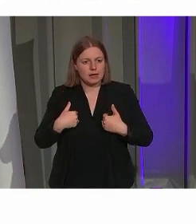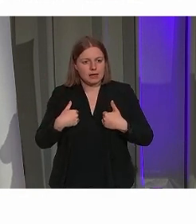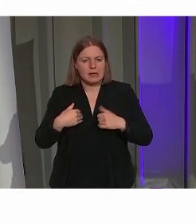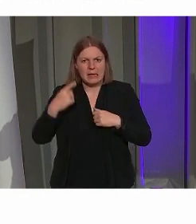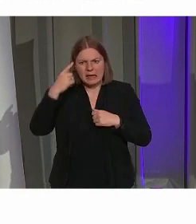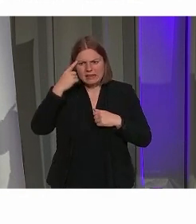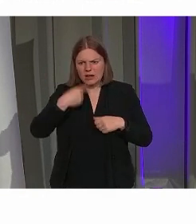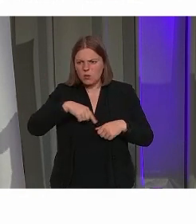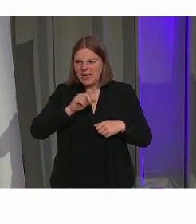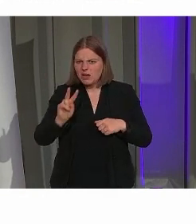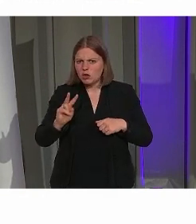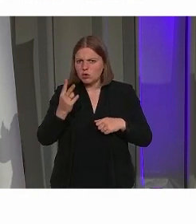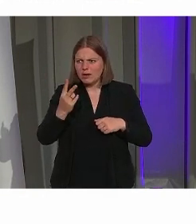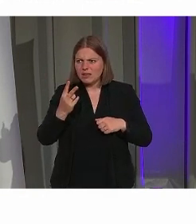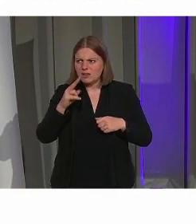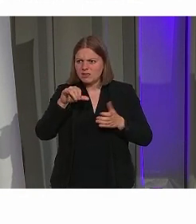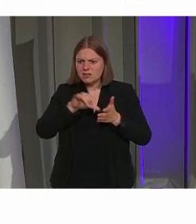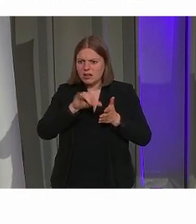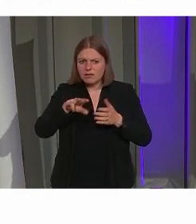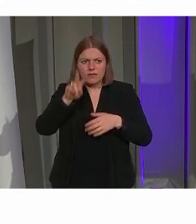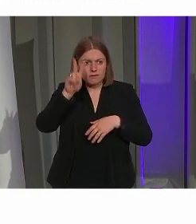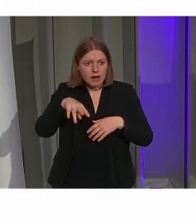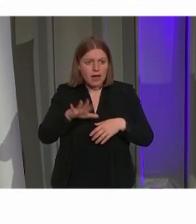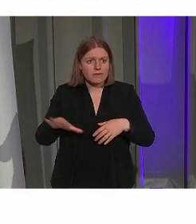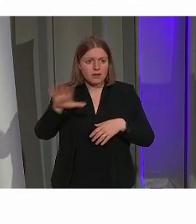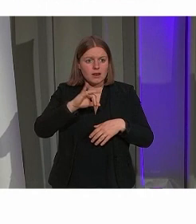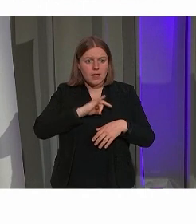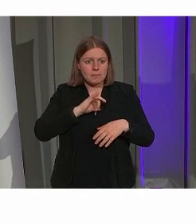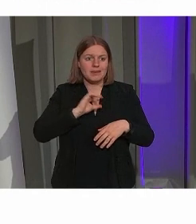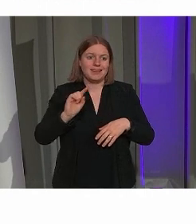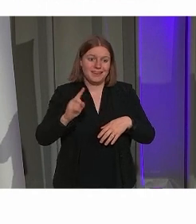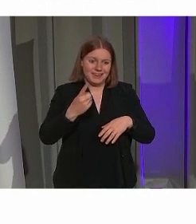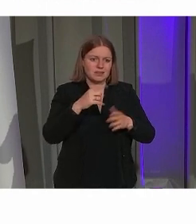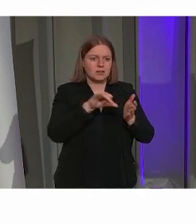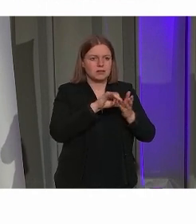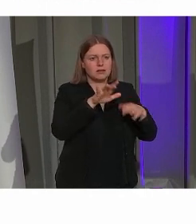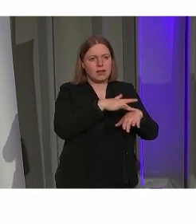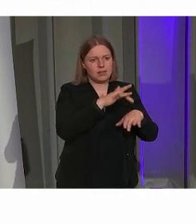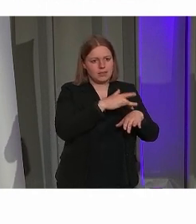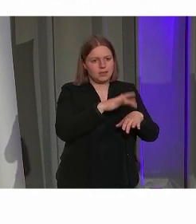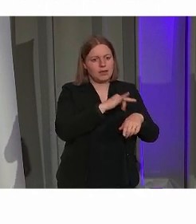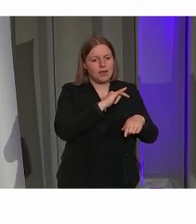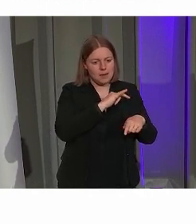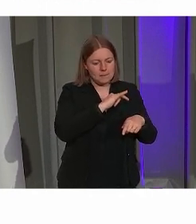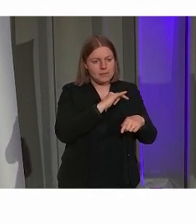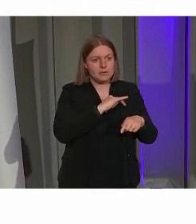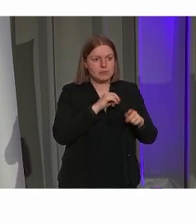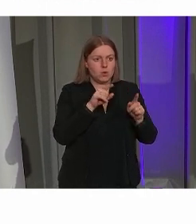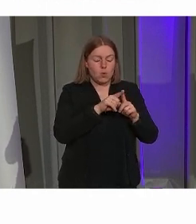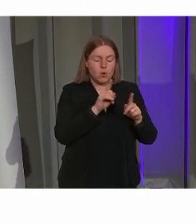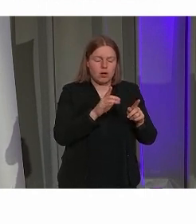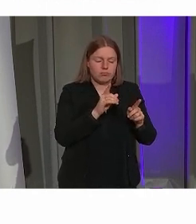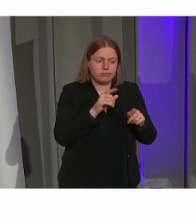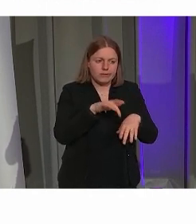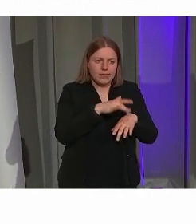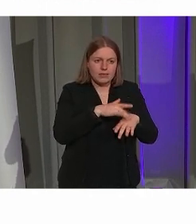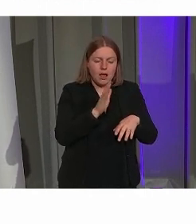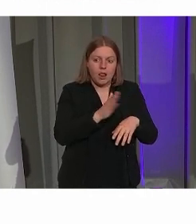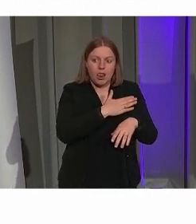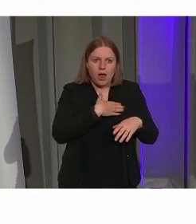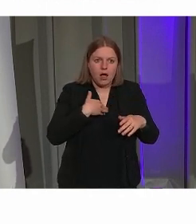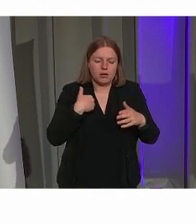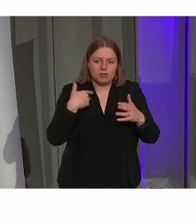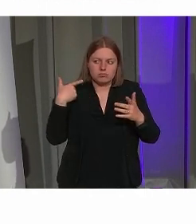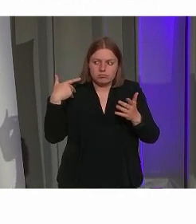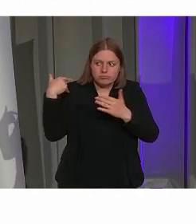we hired an accessibility officer, and I think we were the second city in Flanders to do that. The first